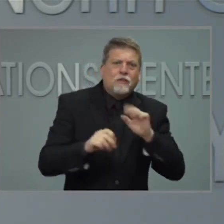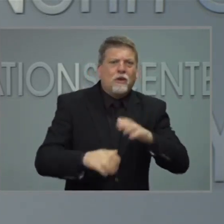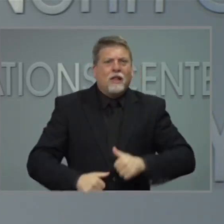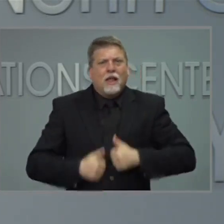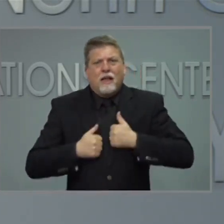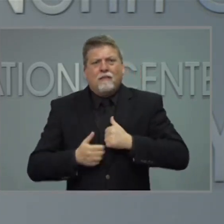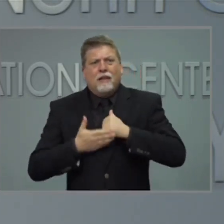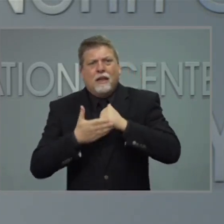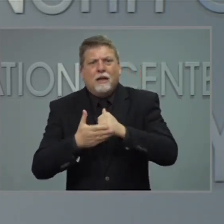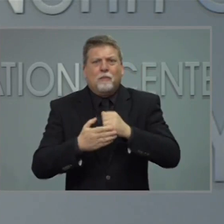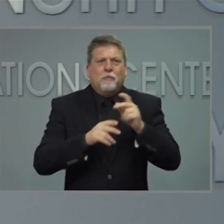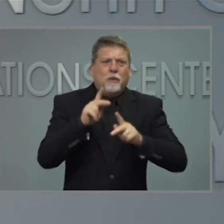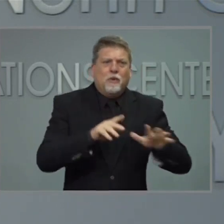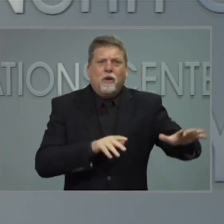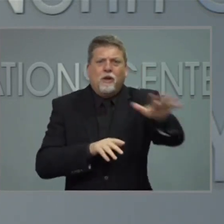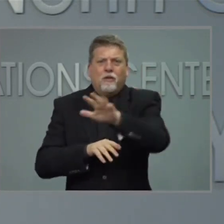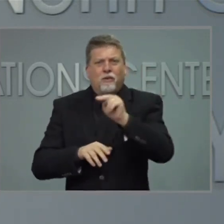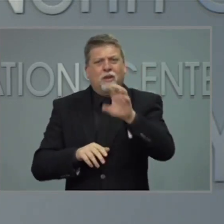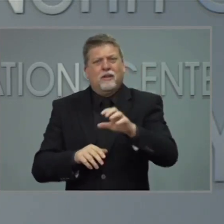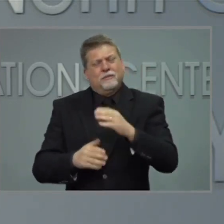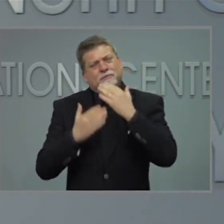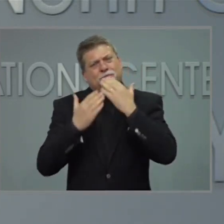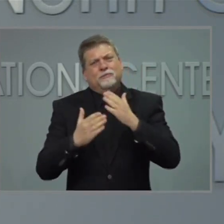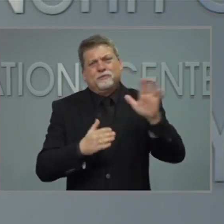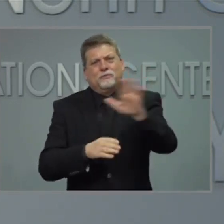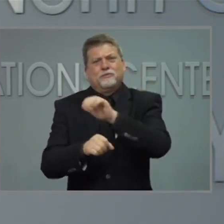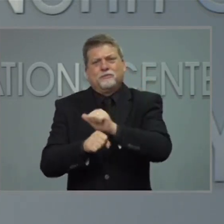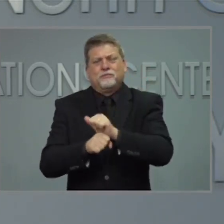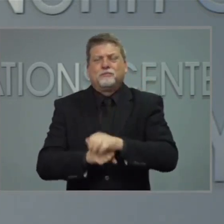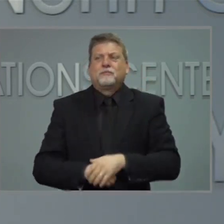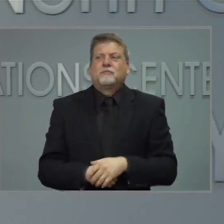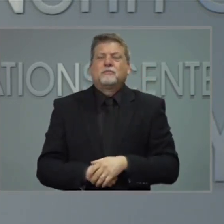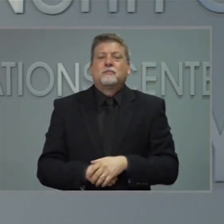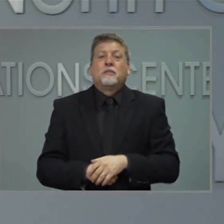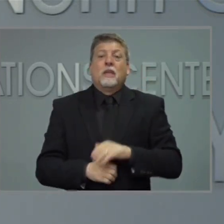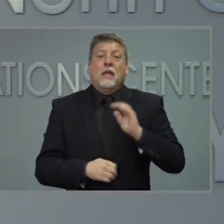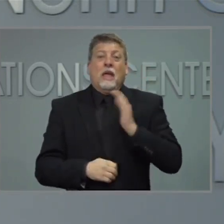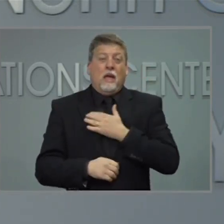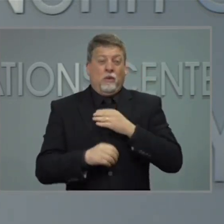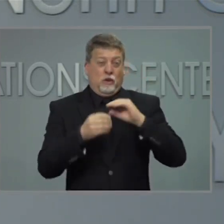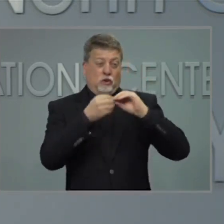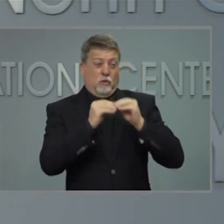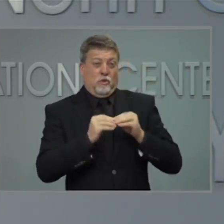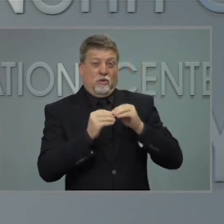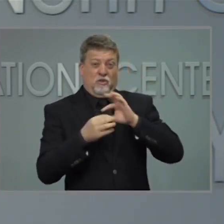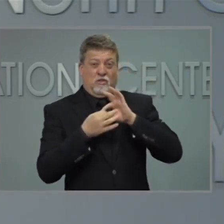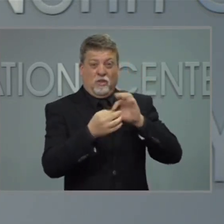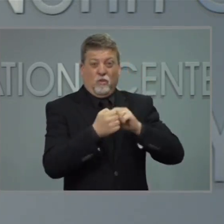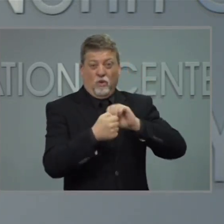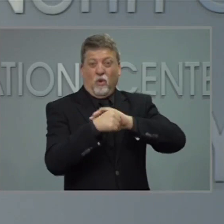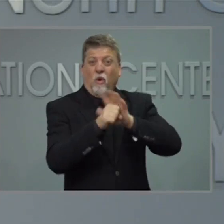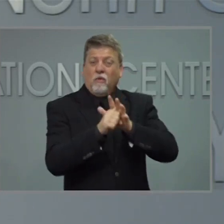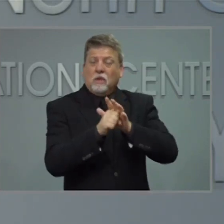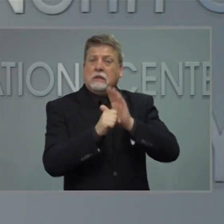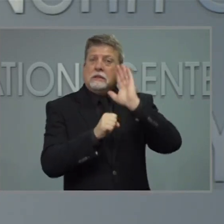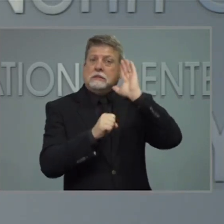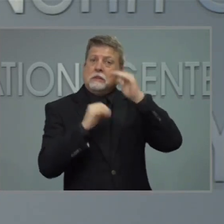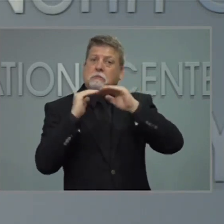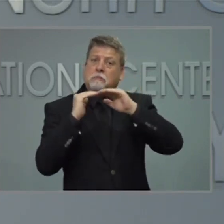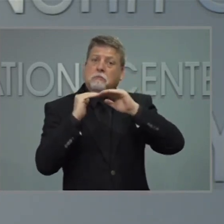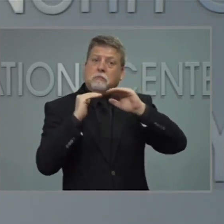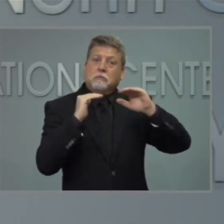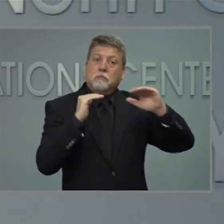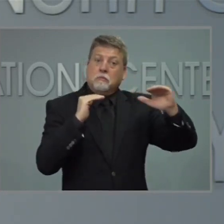North Carolinians. North Carolina's COVID-19 metrics have remained stable over the past month as we've cautiously